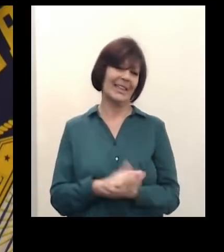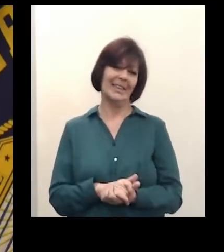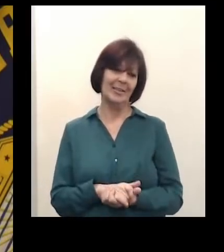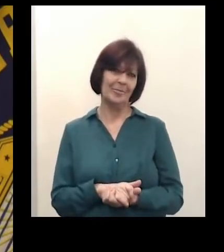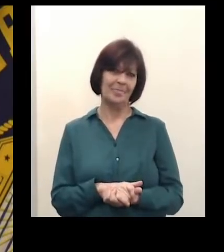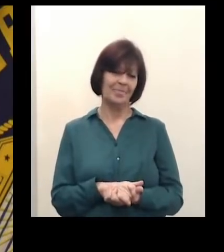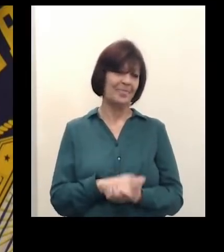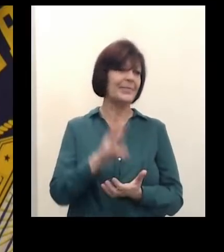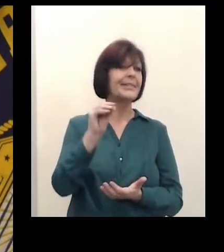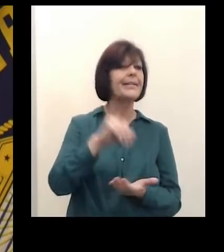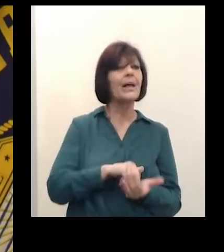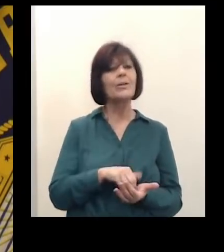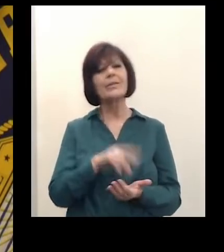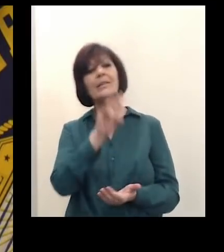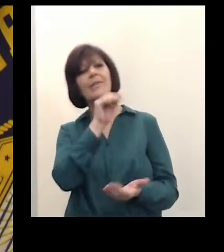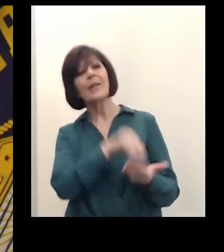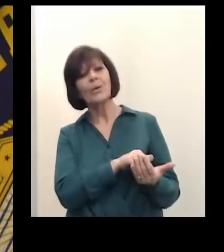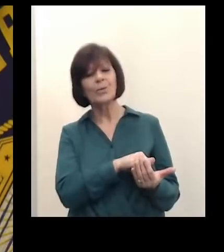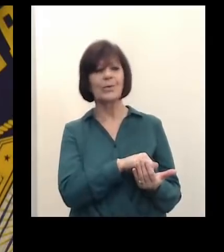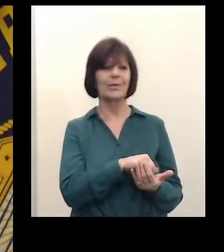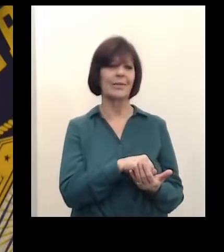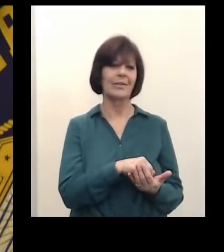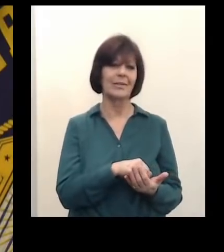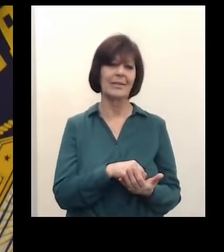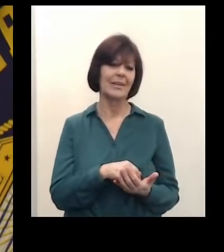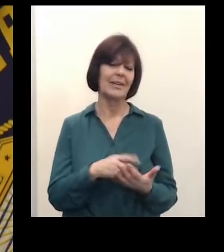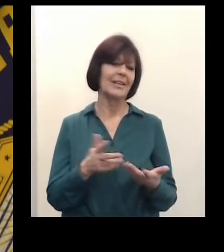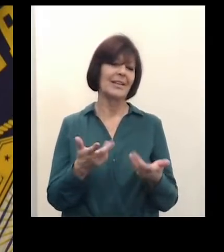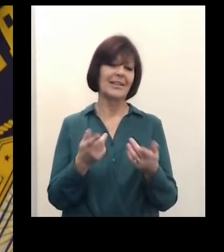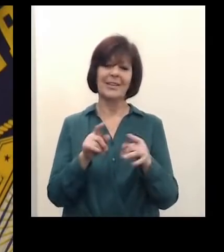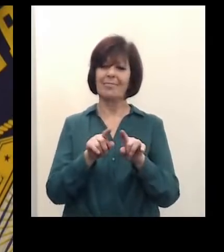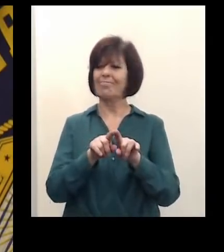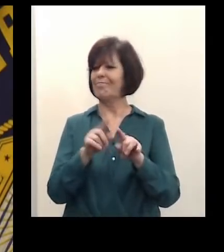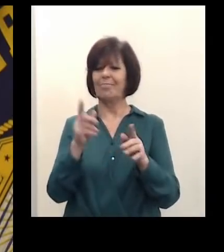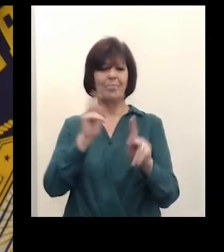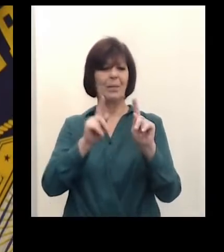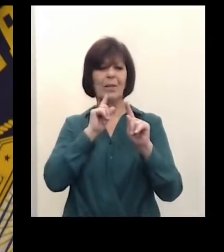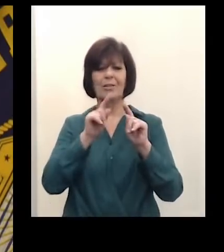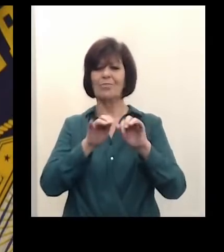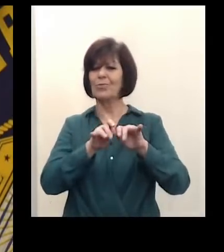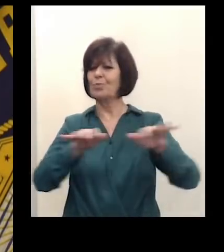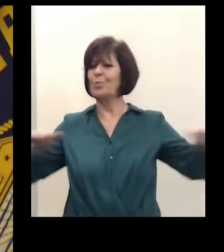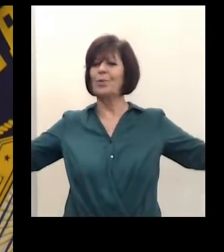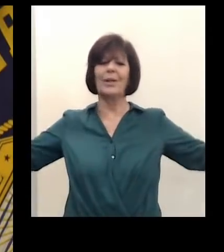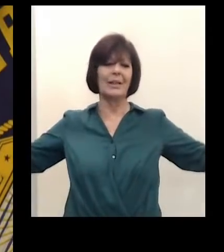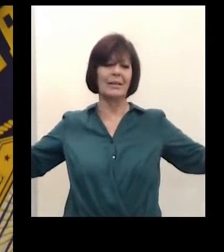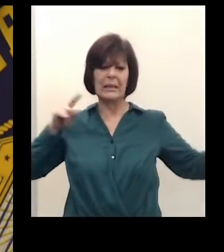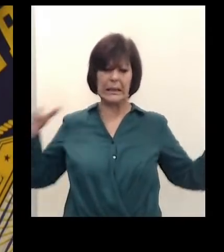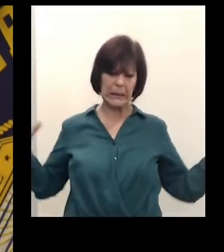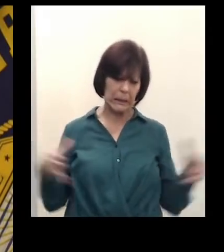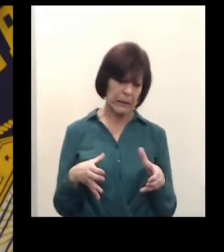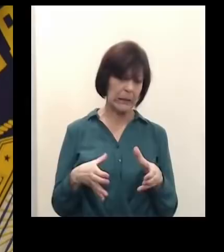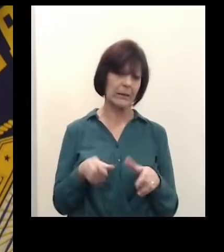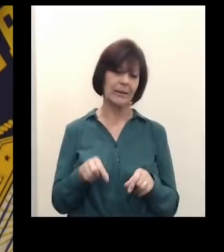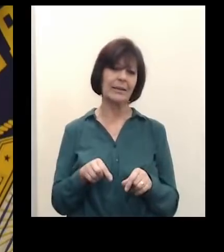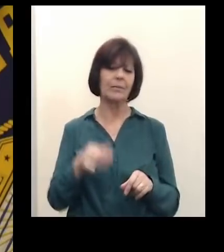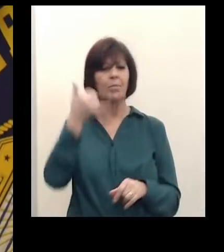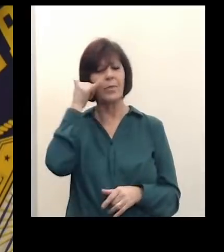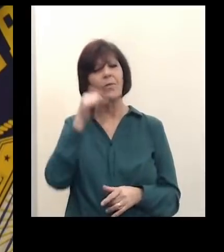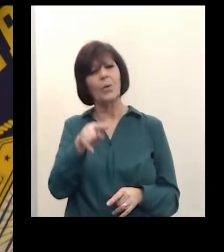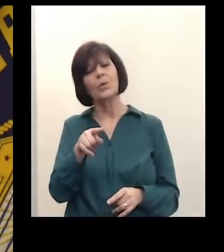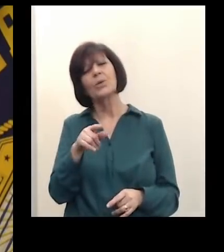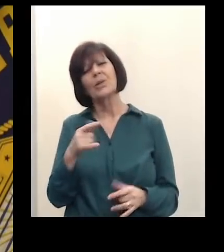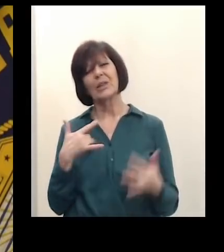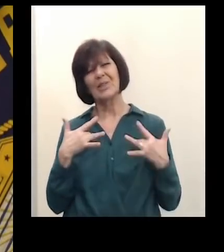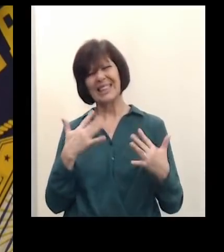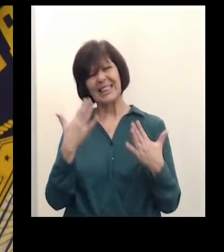70,000. And their population per mile is very small compared to ours being a much more dense population. So I think you would normally expect